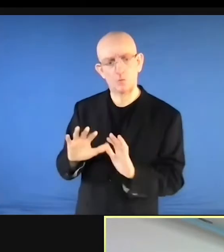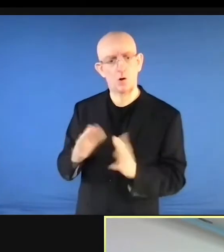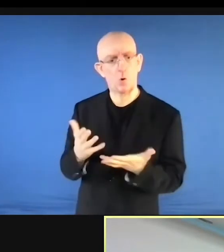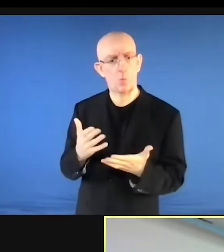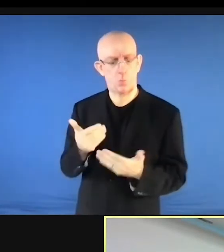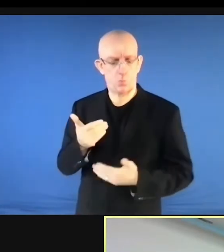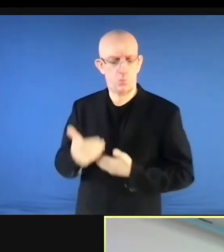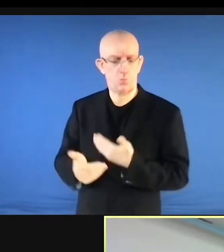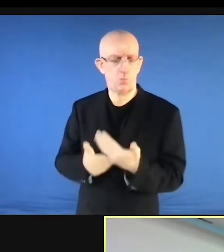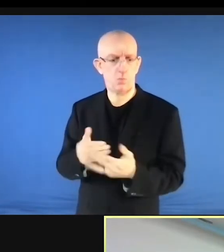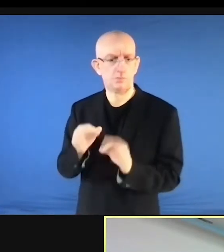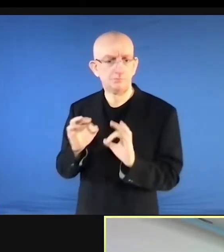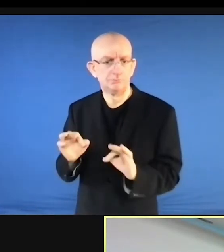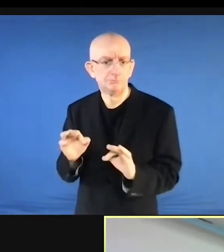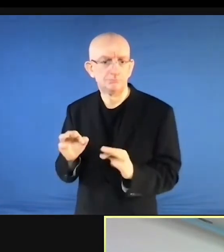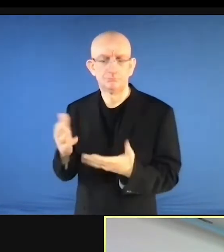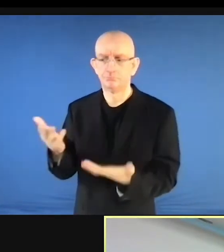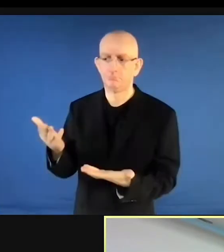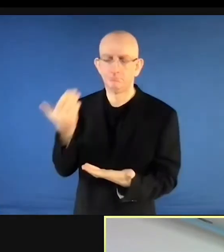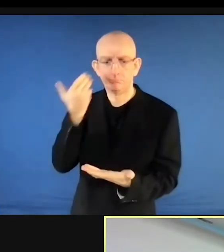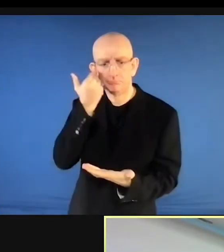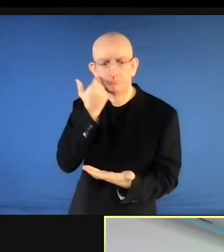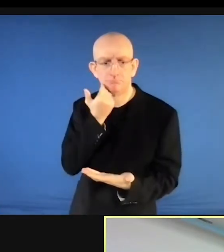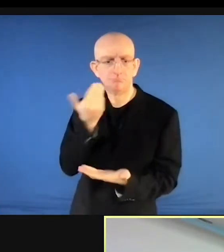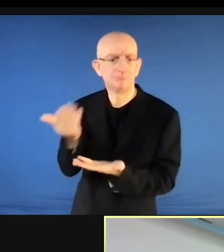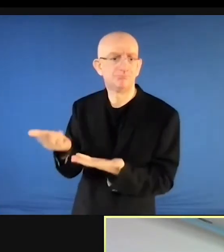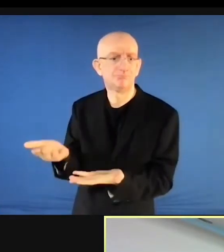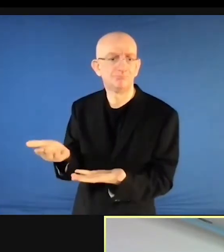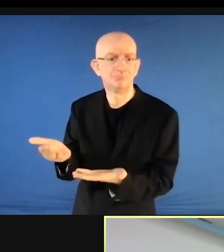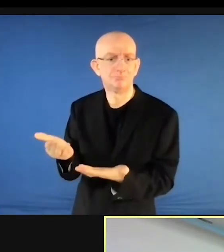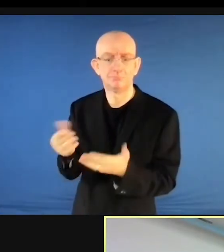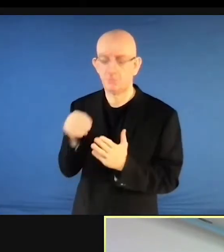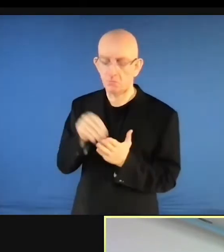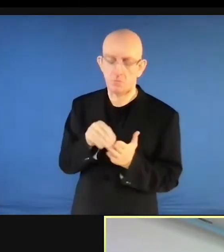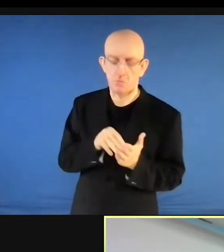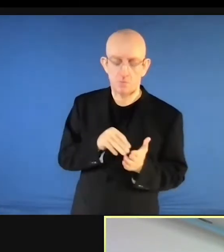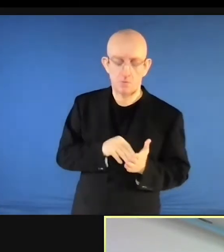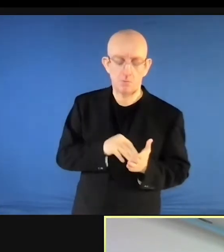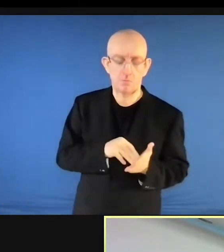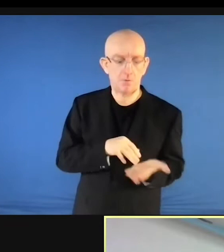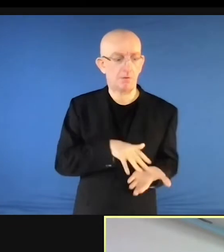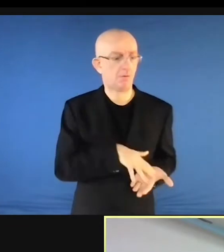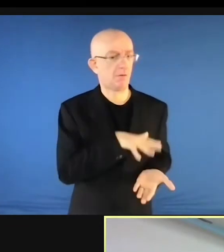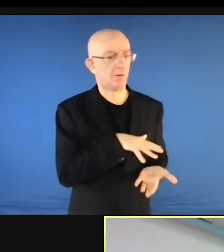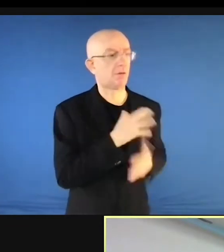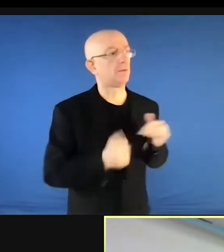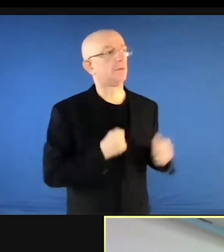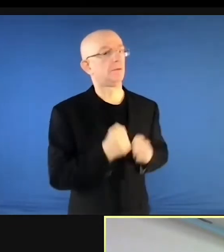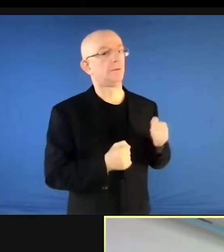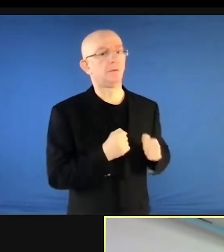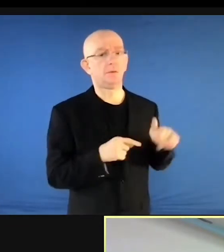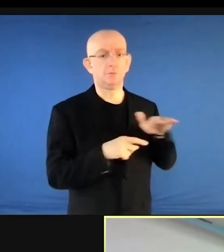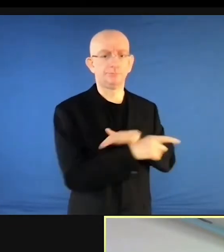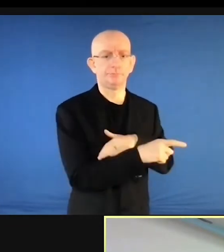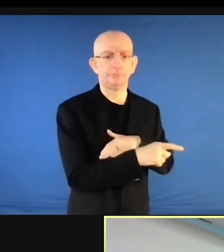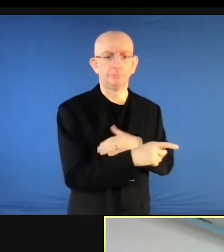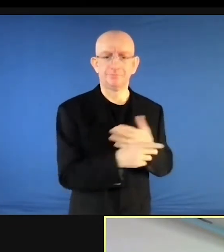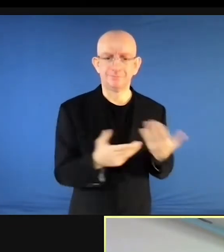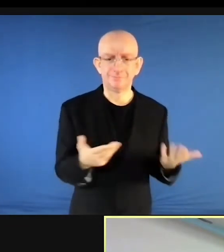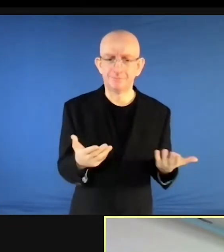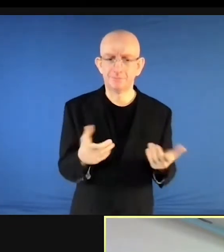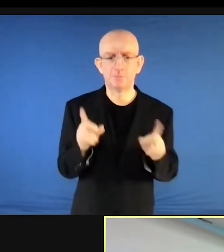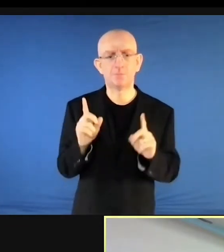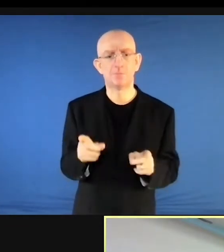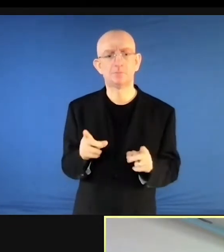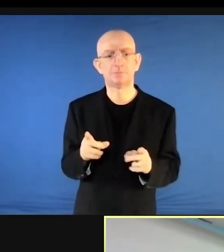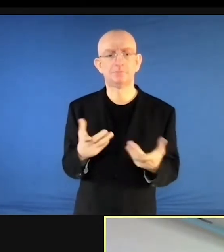research or the researcher professional goal. So that's one of the problems. The second problem